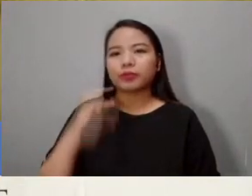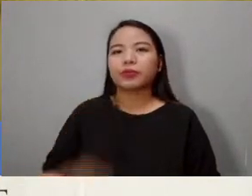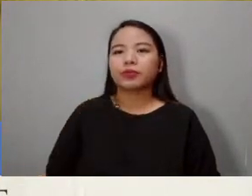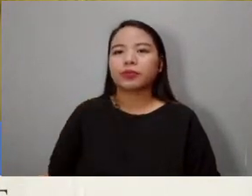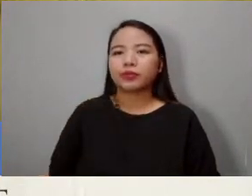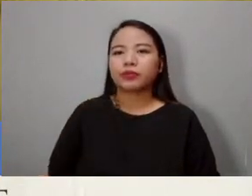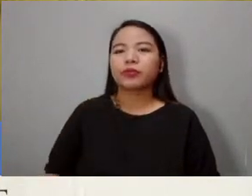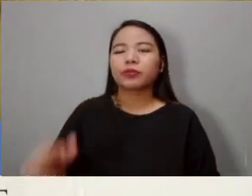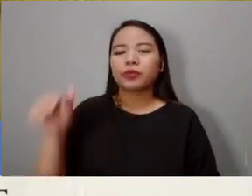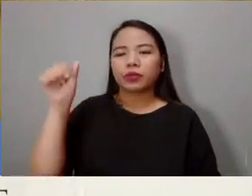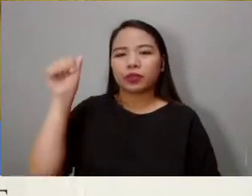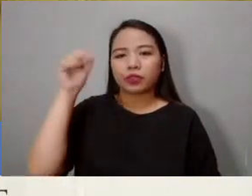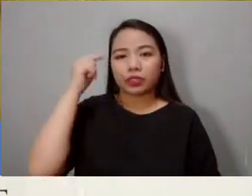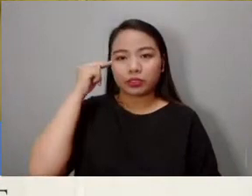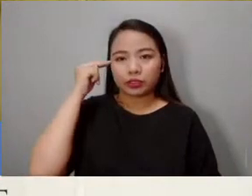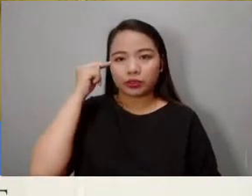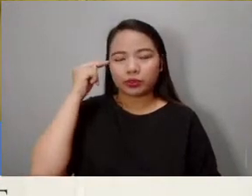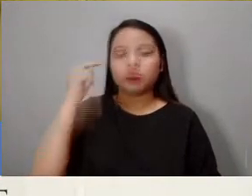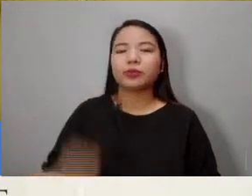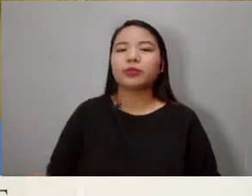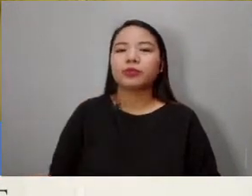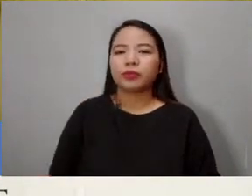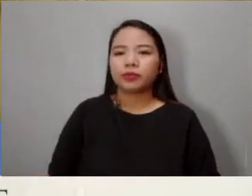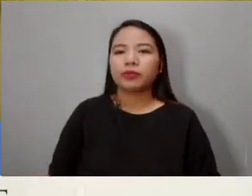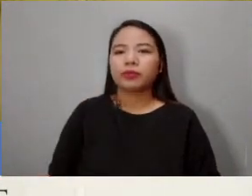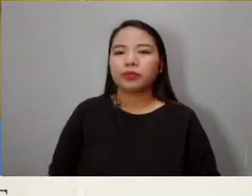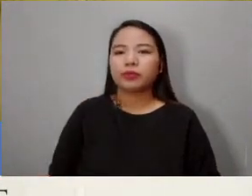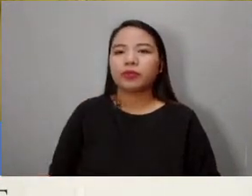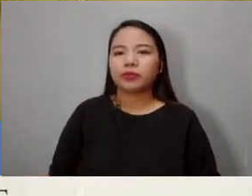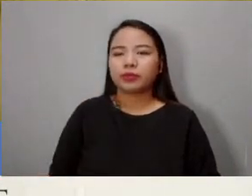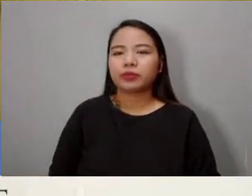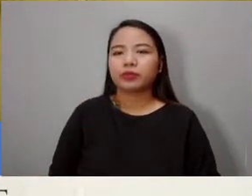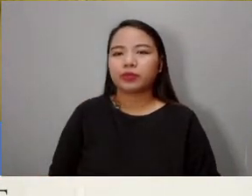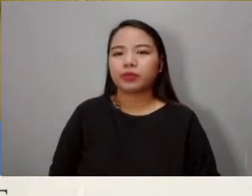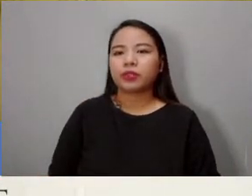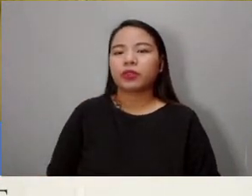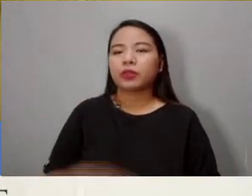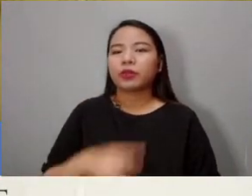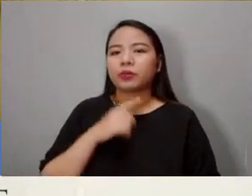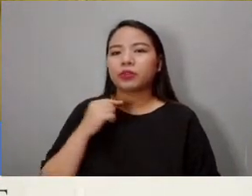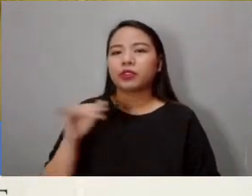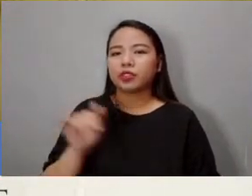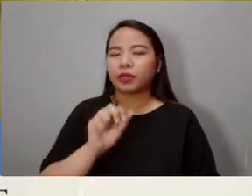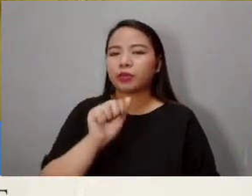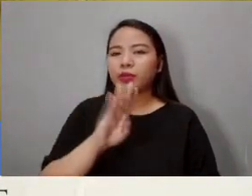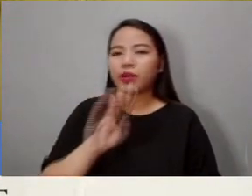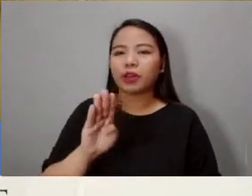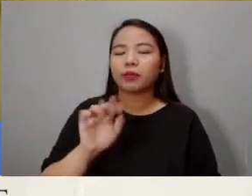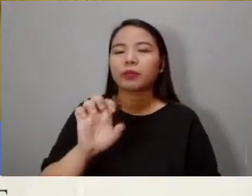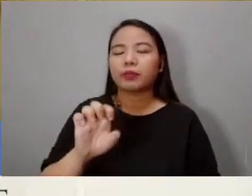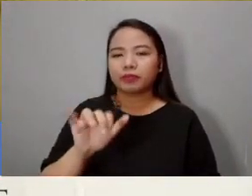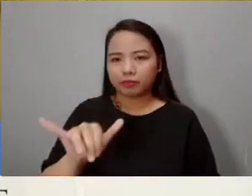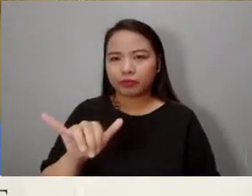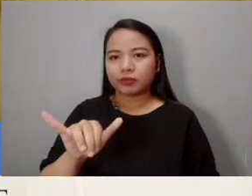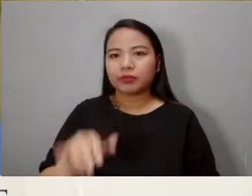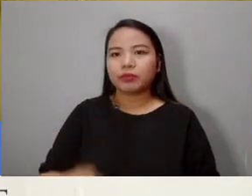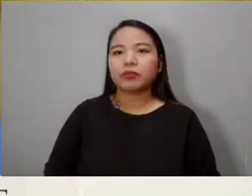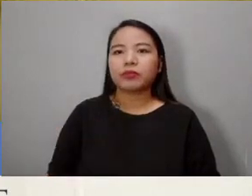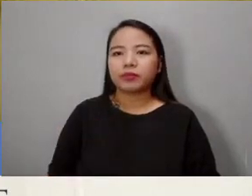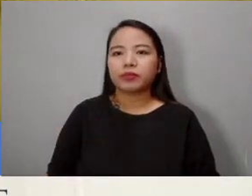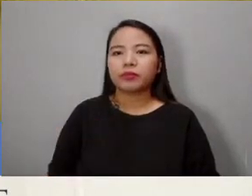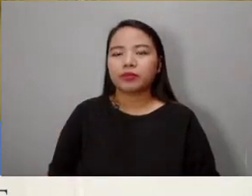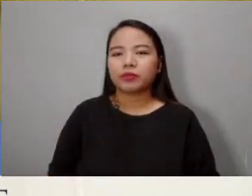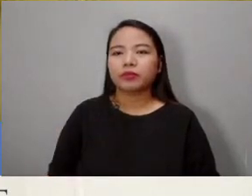Tarcisio, Abbot Emeritus of the same Abbey, Brother Priests and